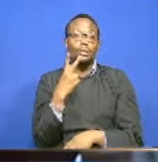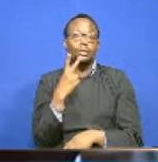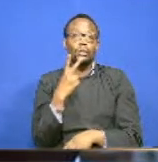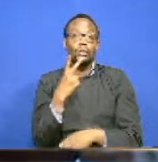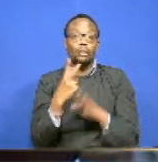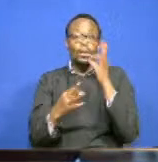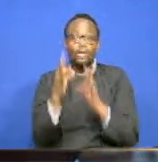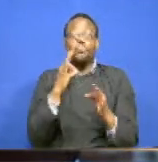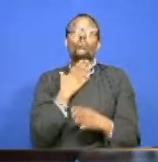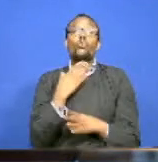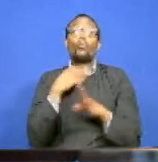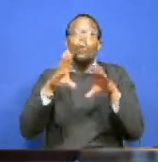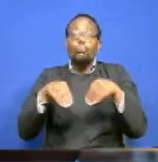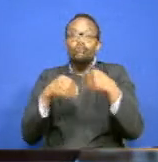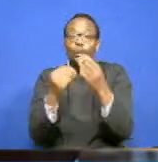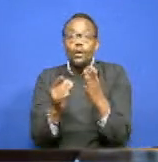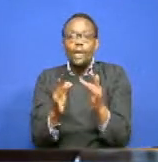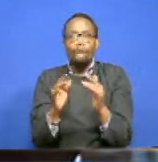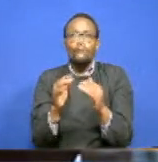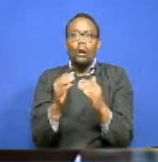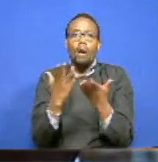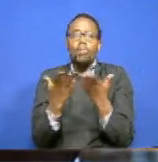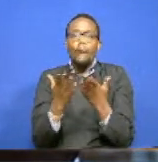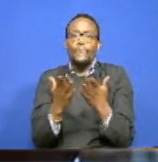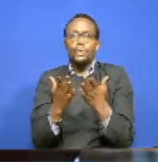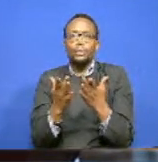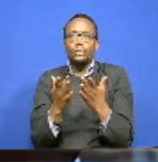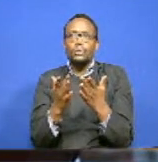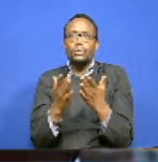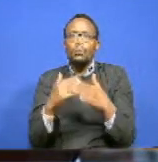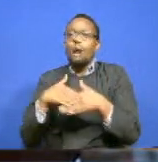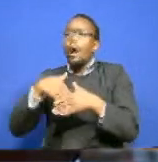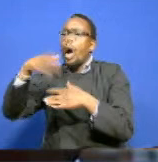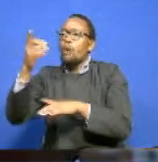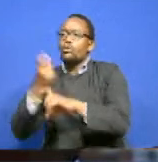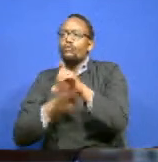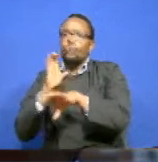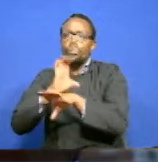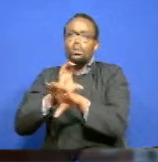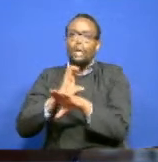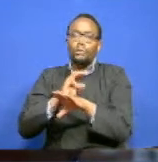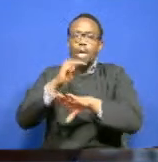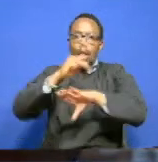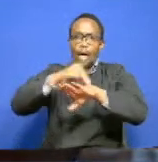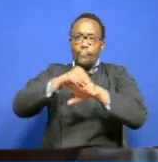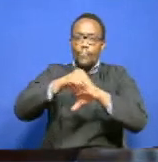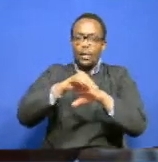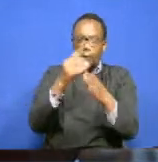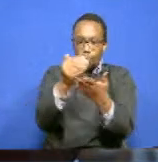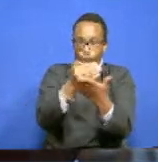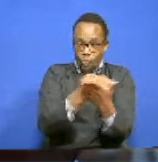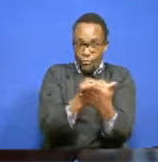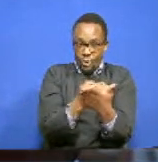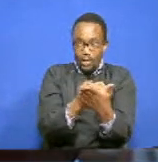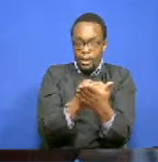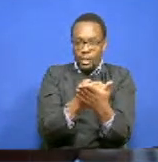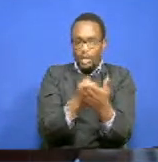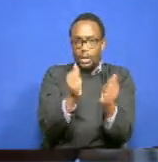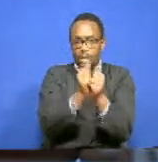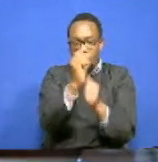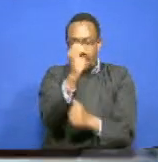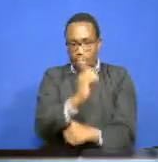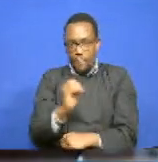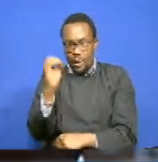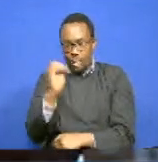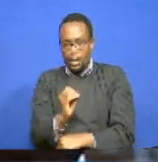would like to give virtually away from the cathedral, the pay bill numbers for the offertory, for the tithes,